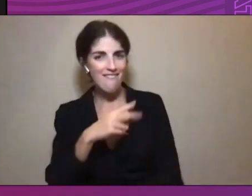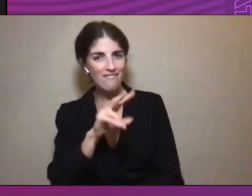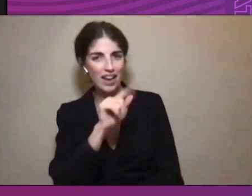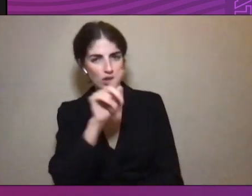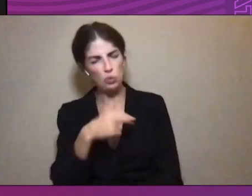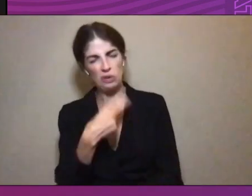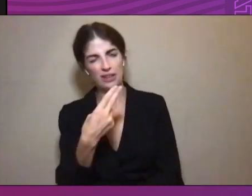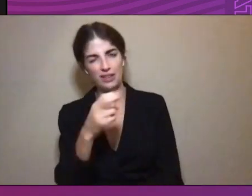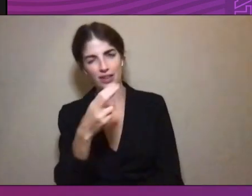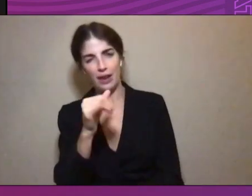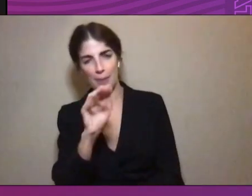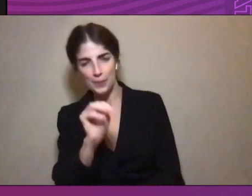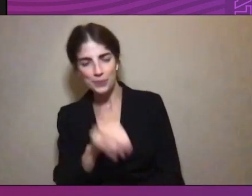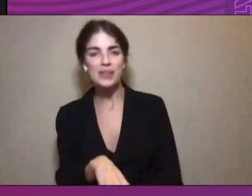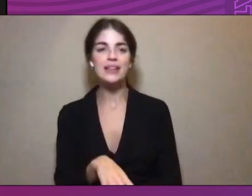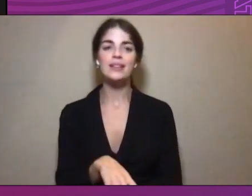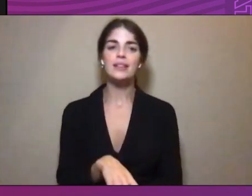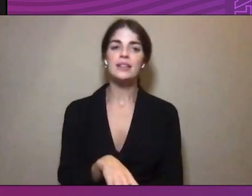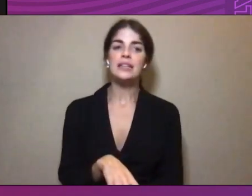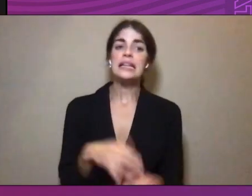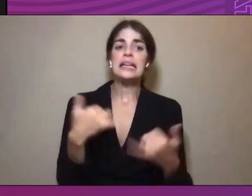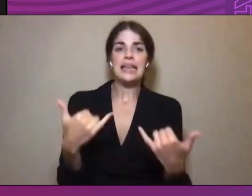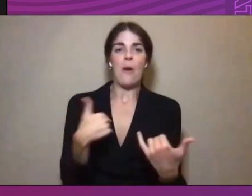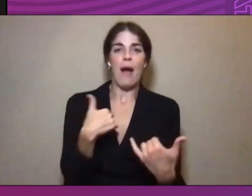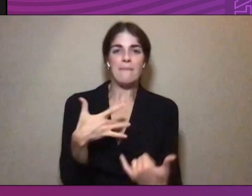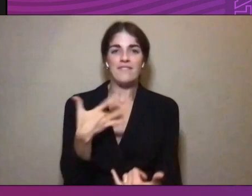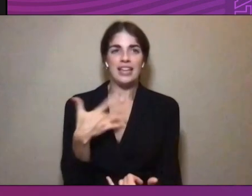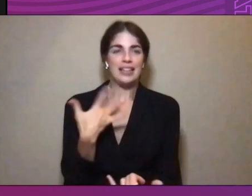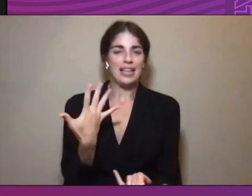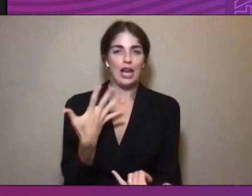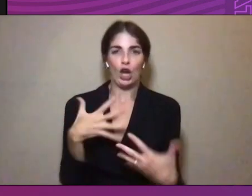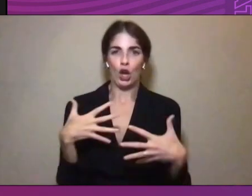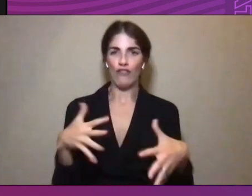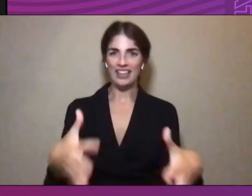his, and I am feeling very nervous.